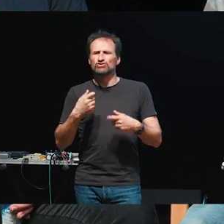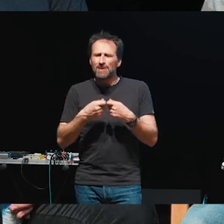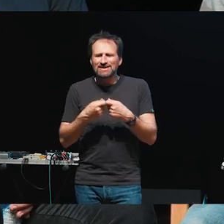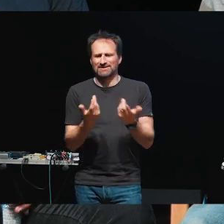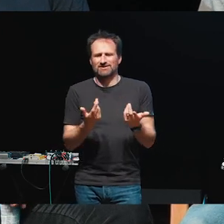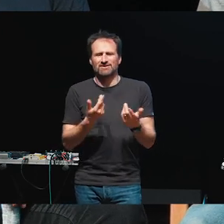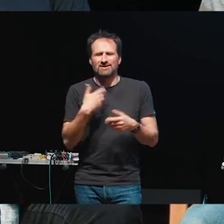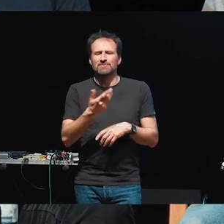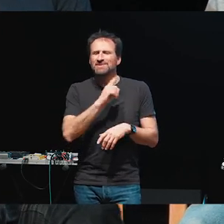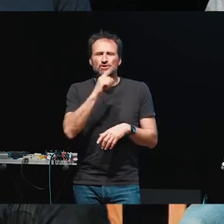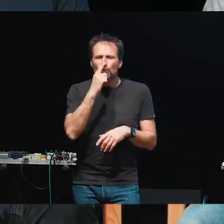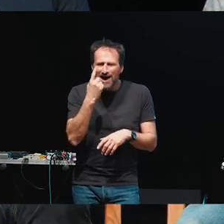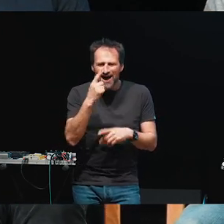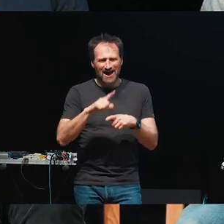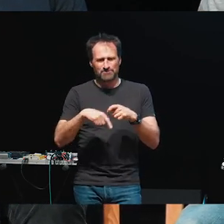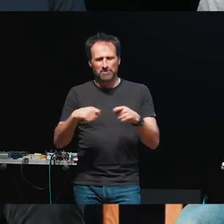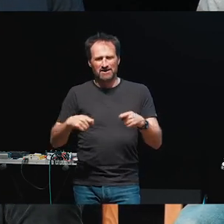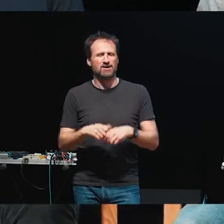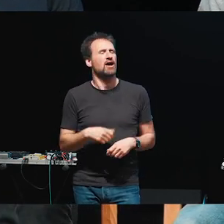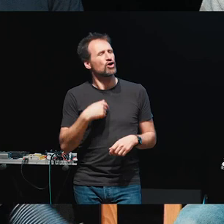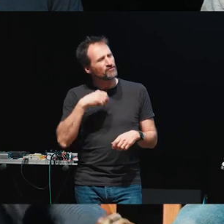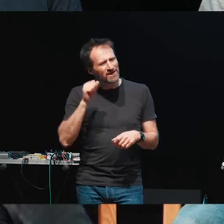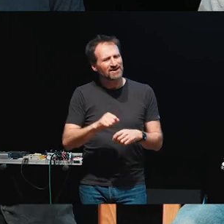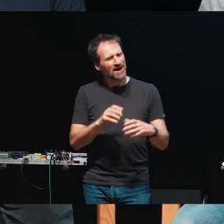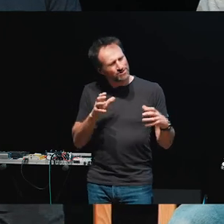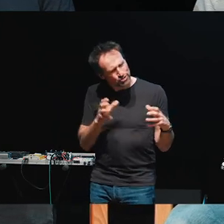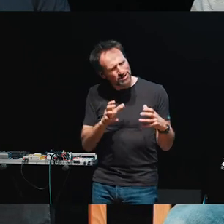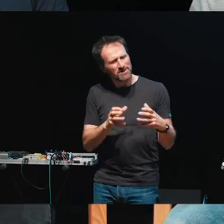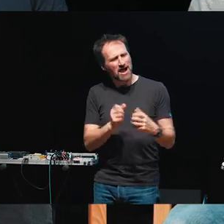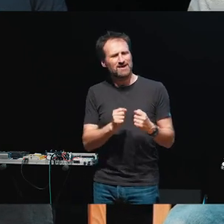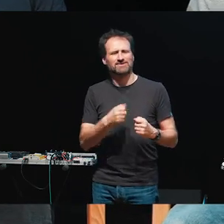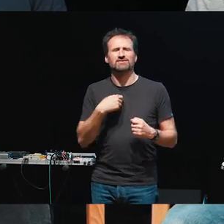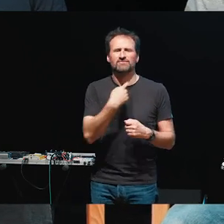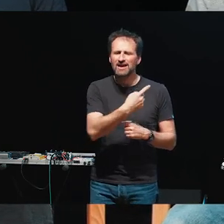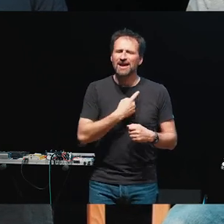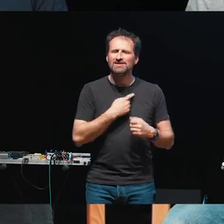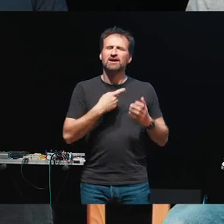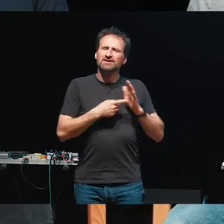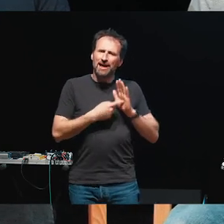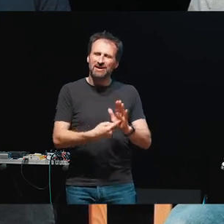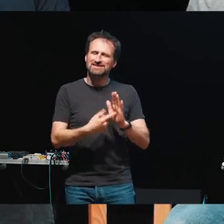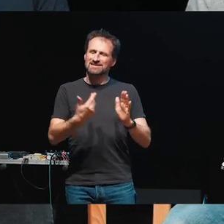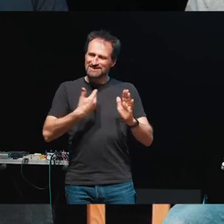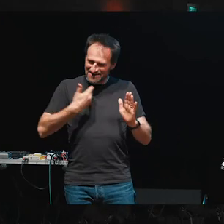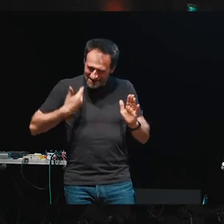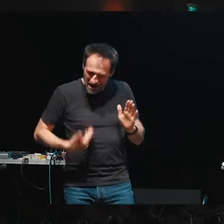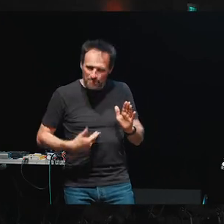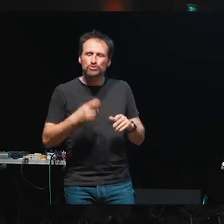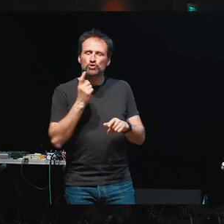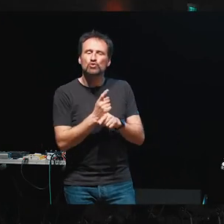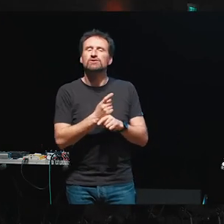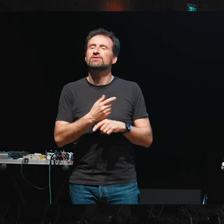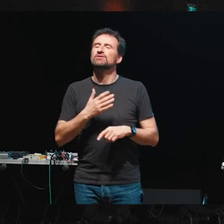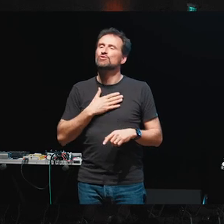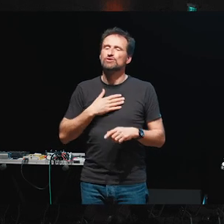can, kind of stand together in kind of representing ourselves and all of our users. Yeah, I think there was